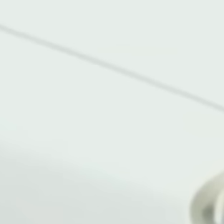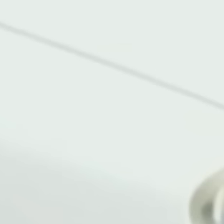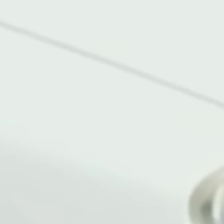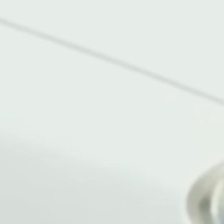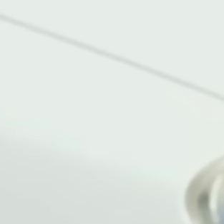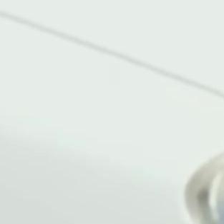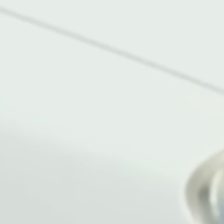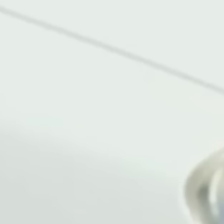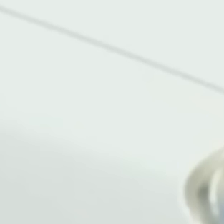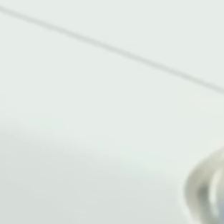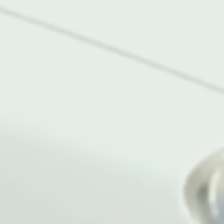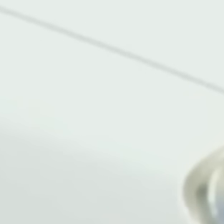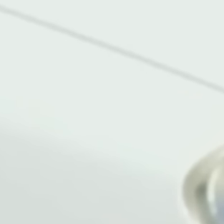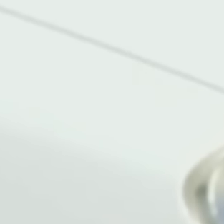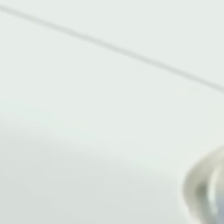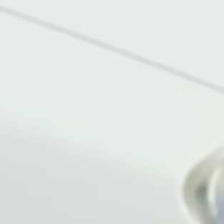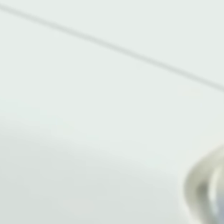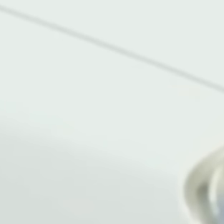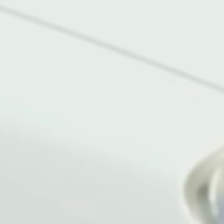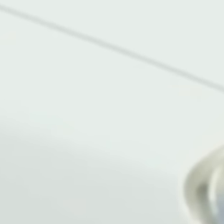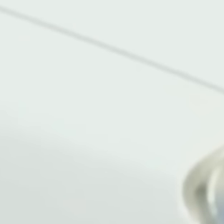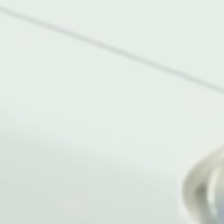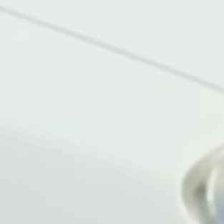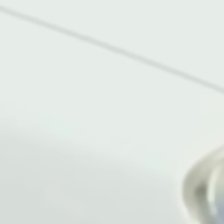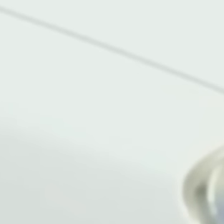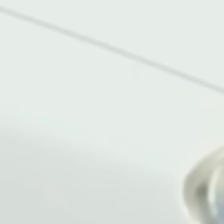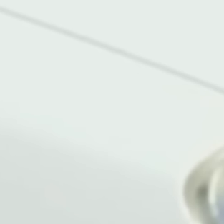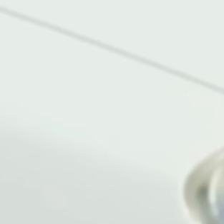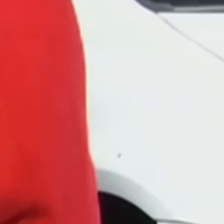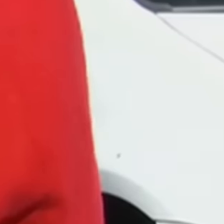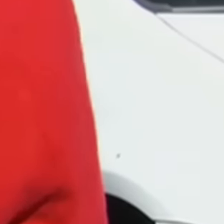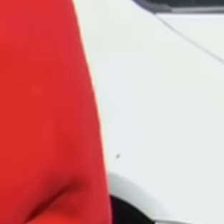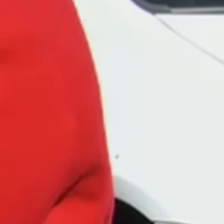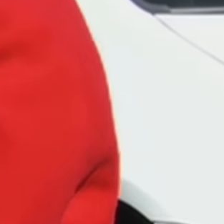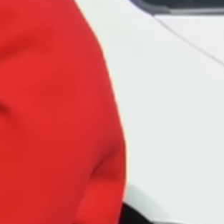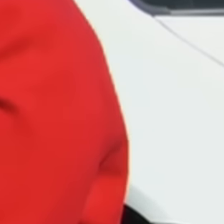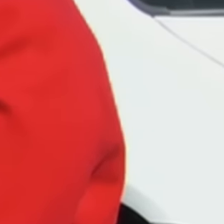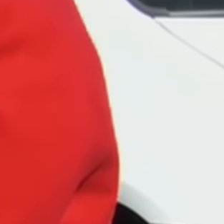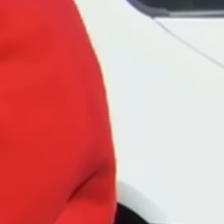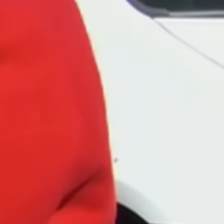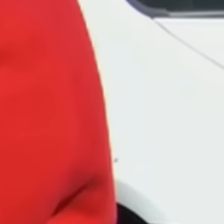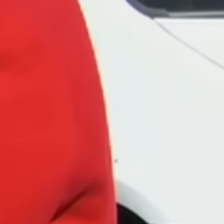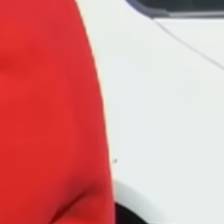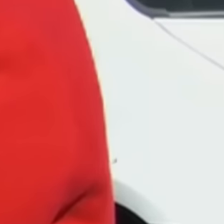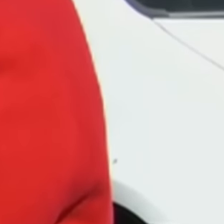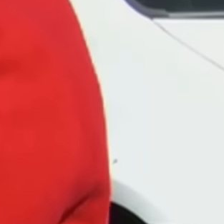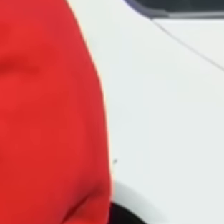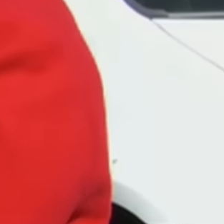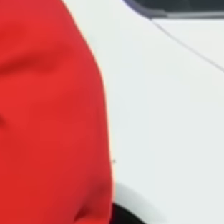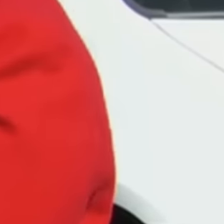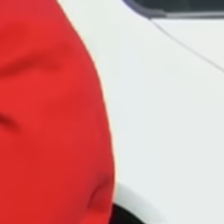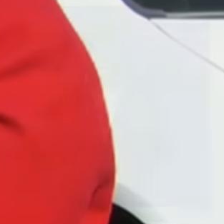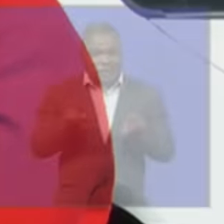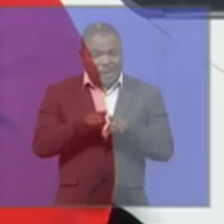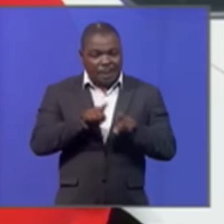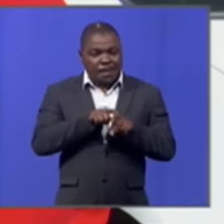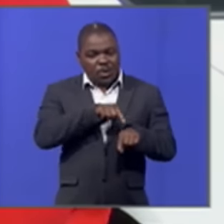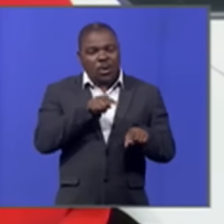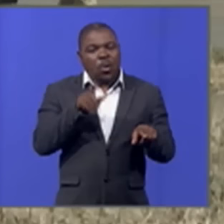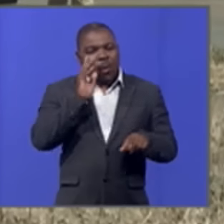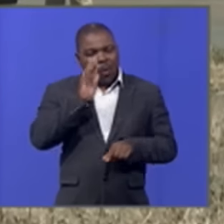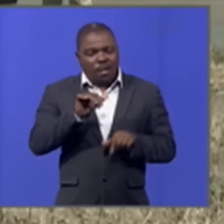ba diragatse tiro e thata le go rotloetsa ba bangwe go dira jalo, mme ba itumeletse ditshono tse dingwe tse di tla lerweng ke